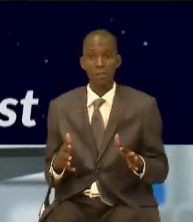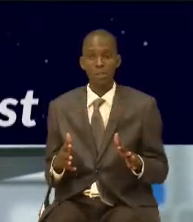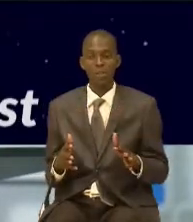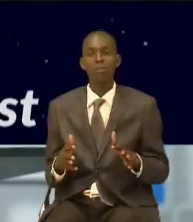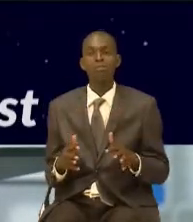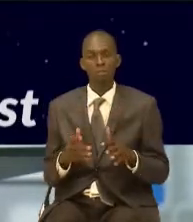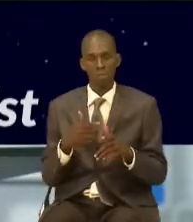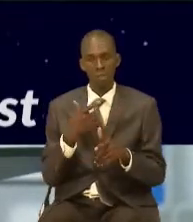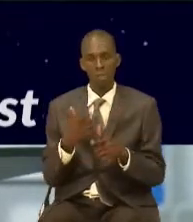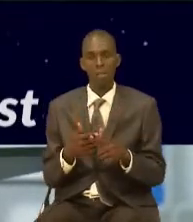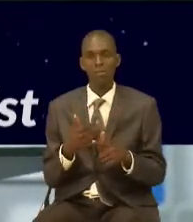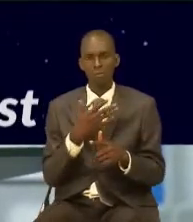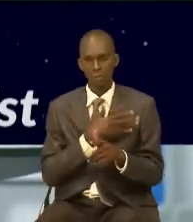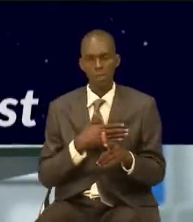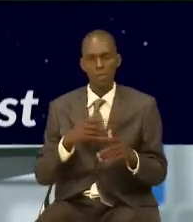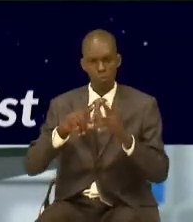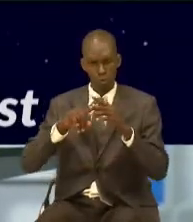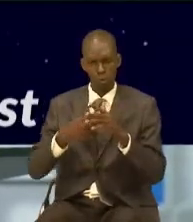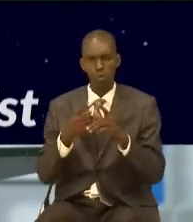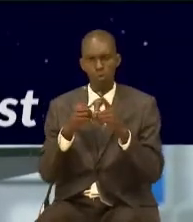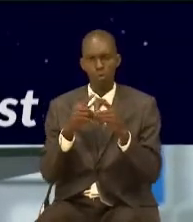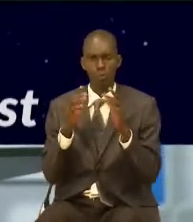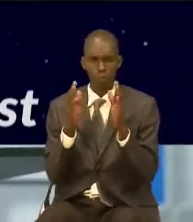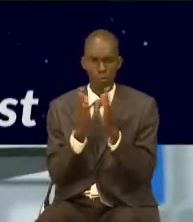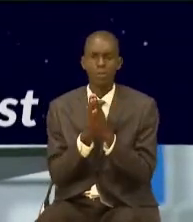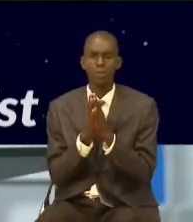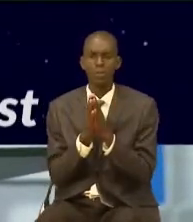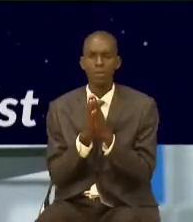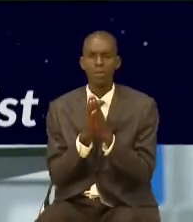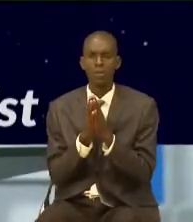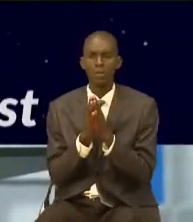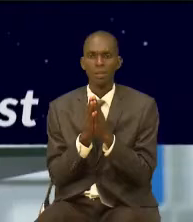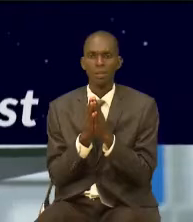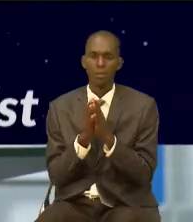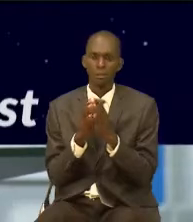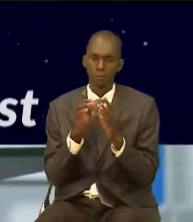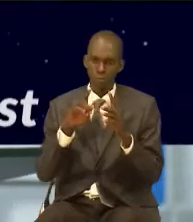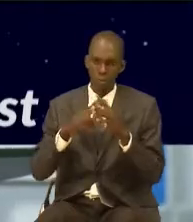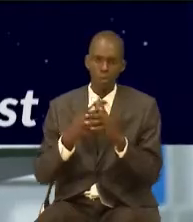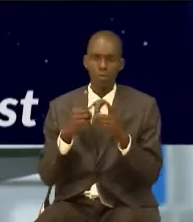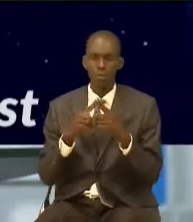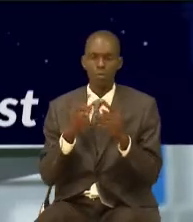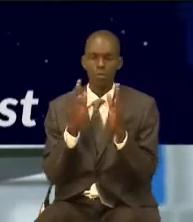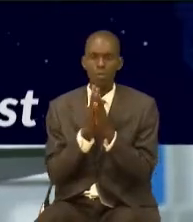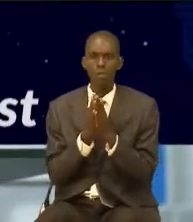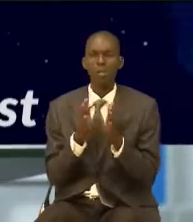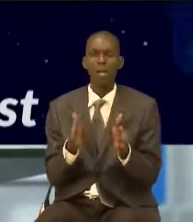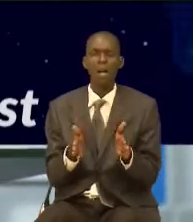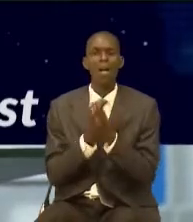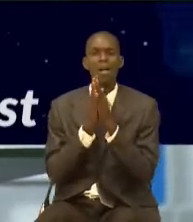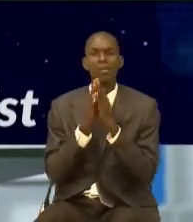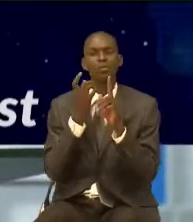tonight. Our Father and the Lord, our pastor is coming back very shortly for